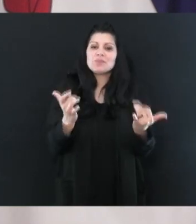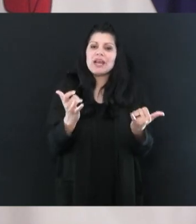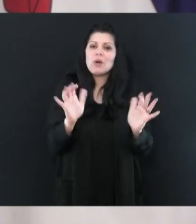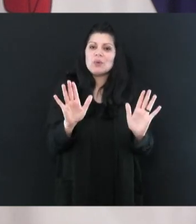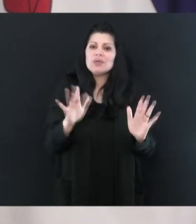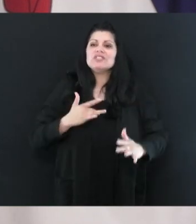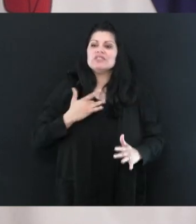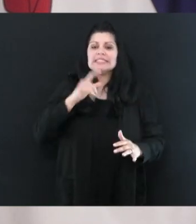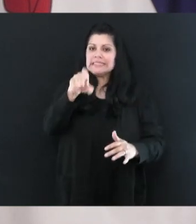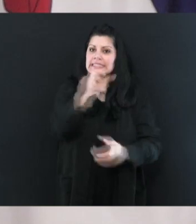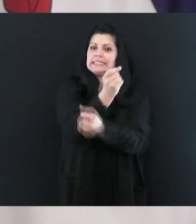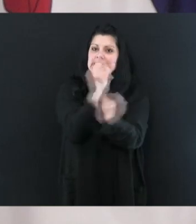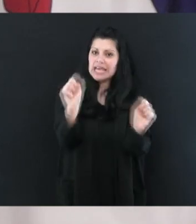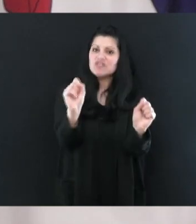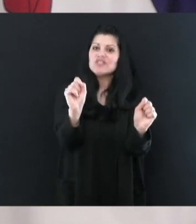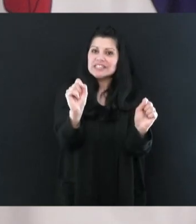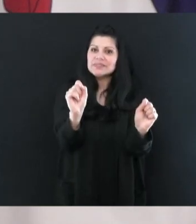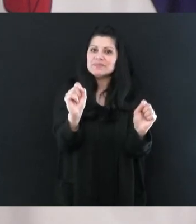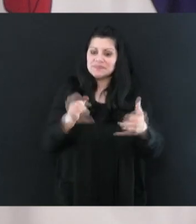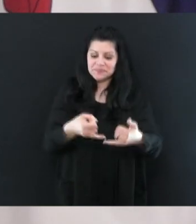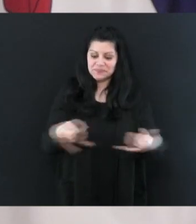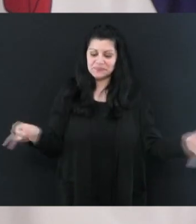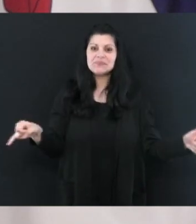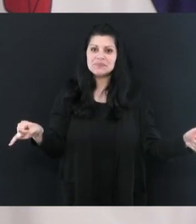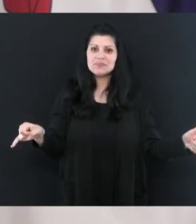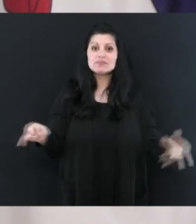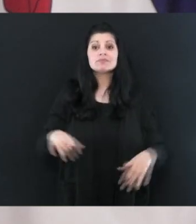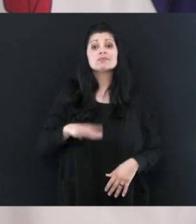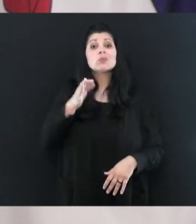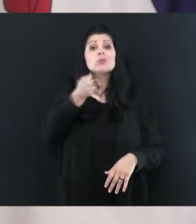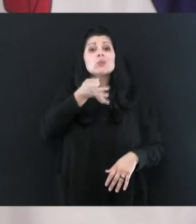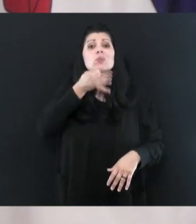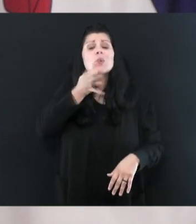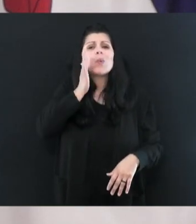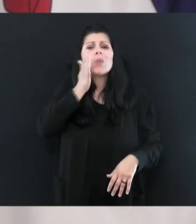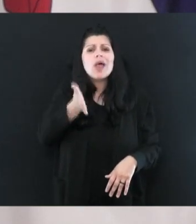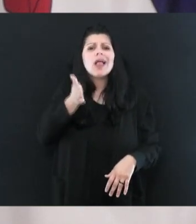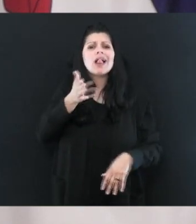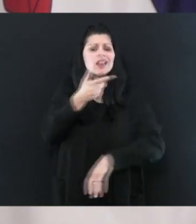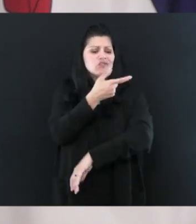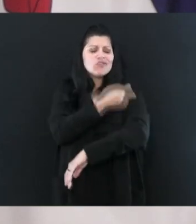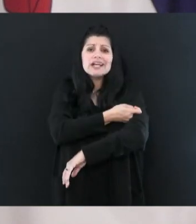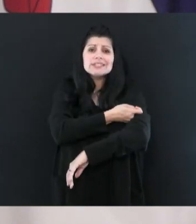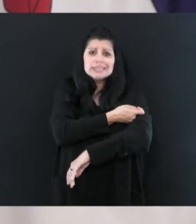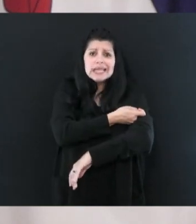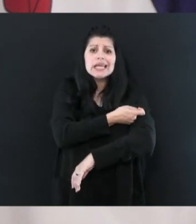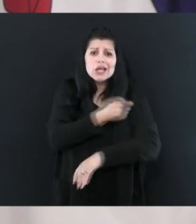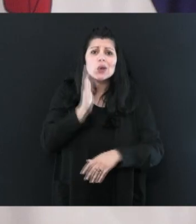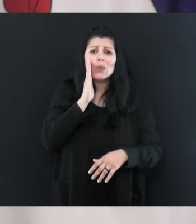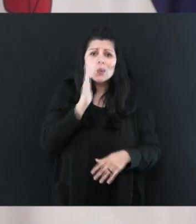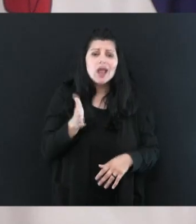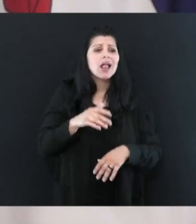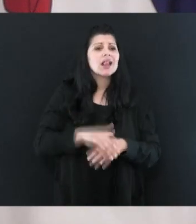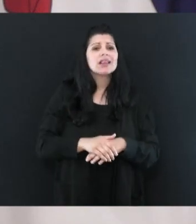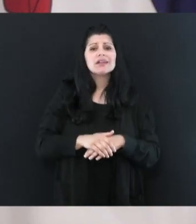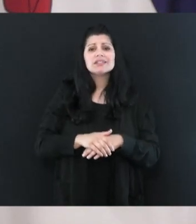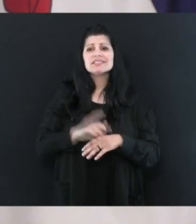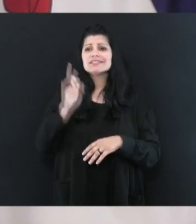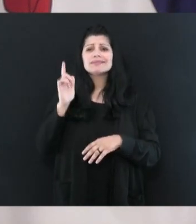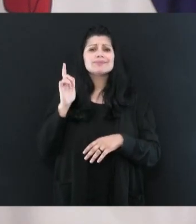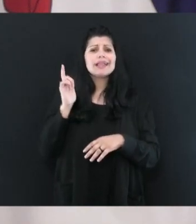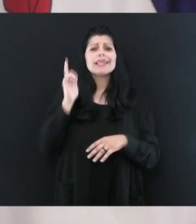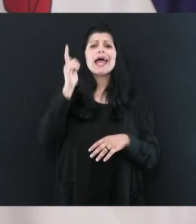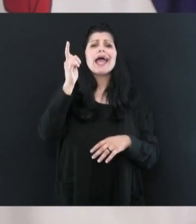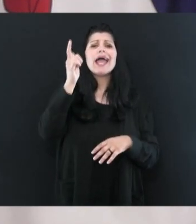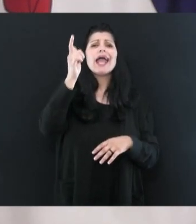as we can be. We'll get through this. There'll be a vaccine, and there'll be all kinds of times for us to be back embracing one another as